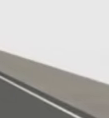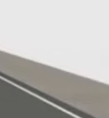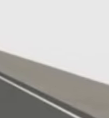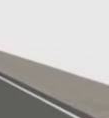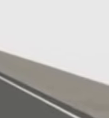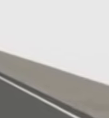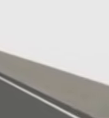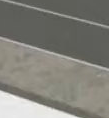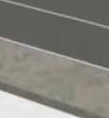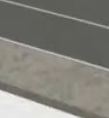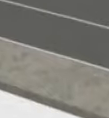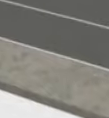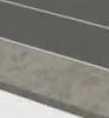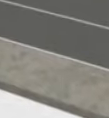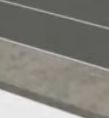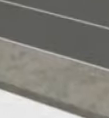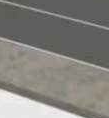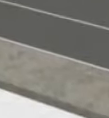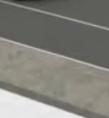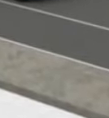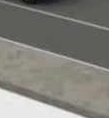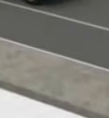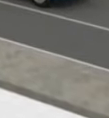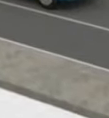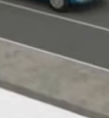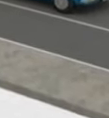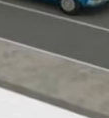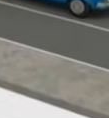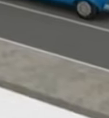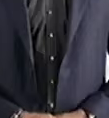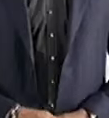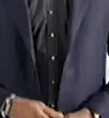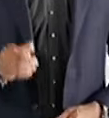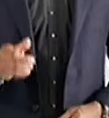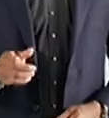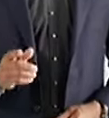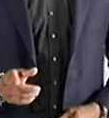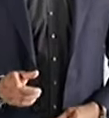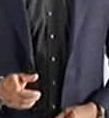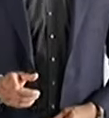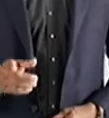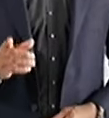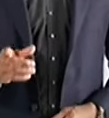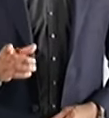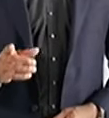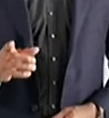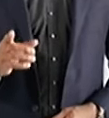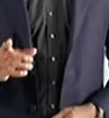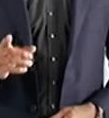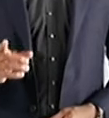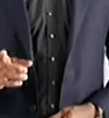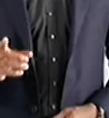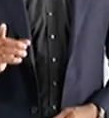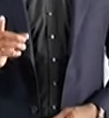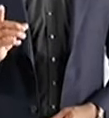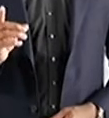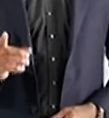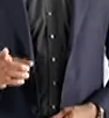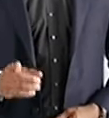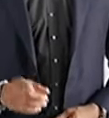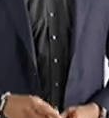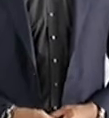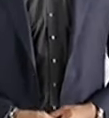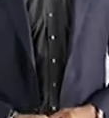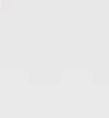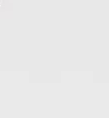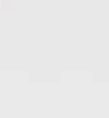object before the count of three, you're far too close. So when you're on the road, follow these safe steps and help